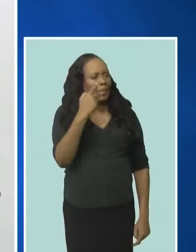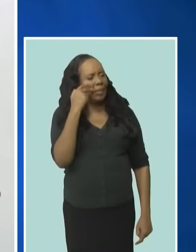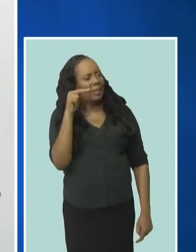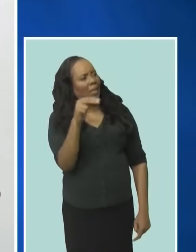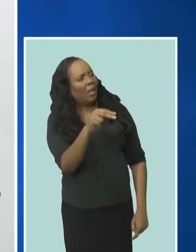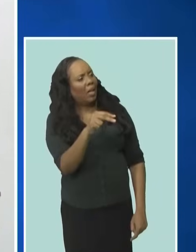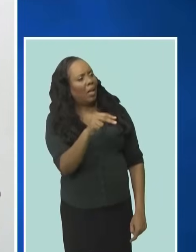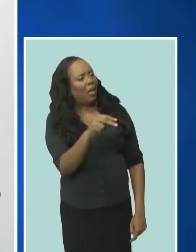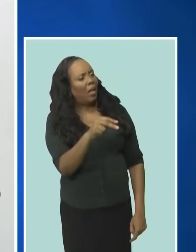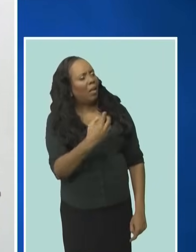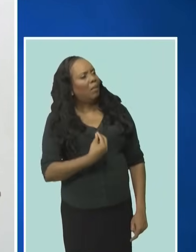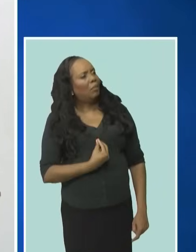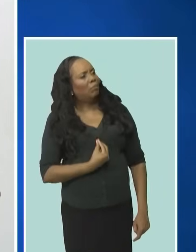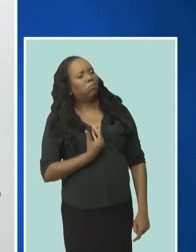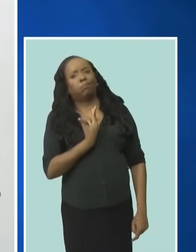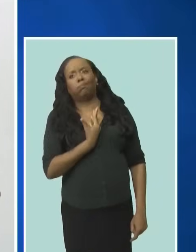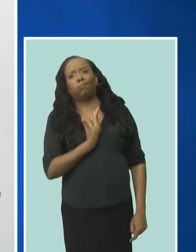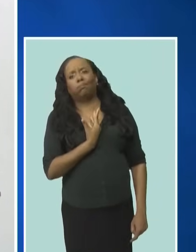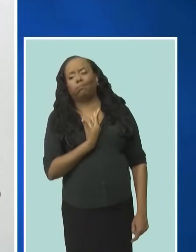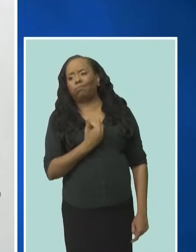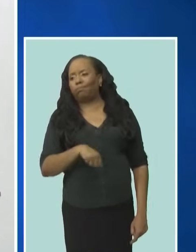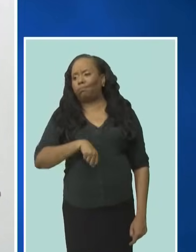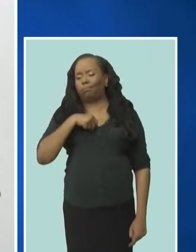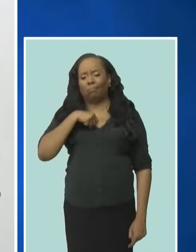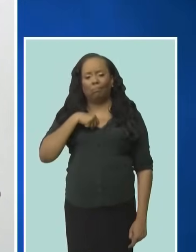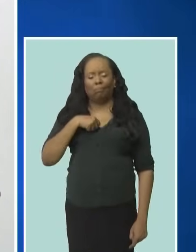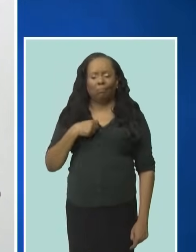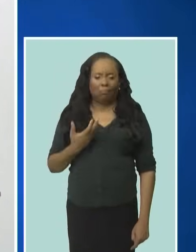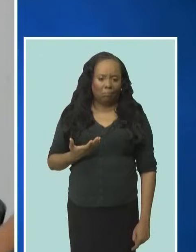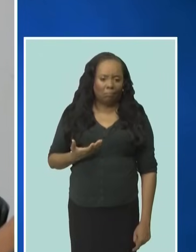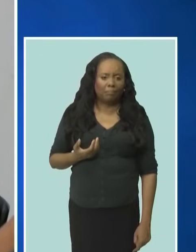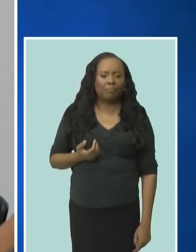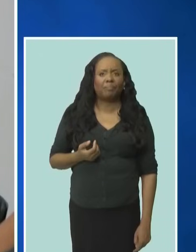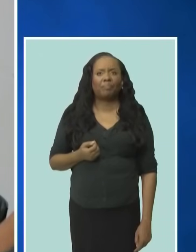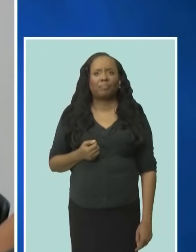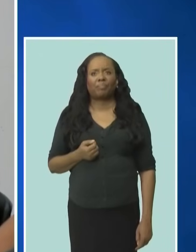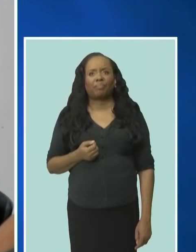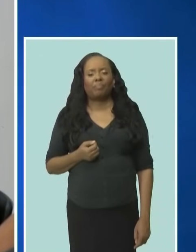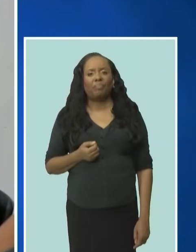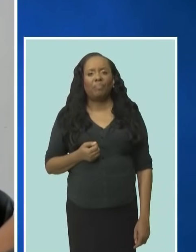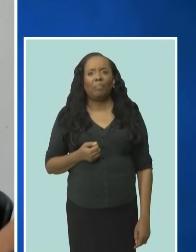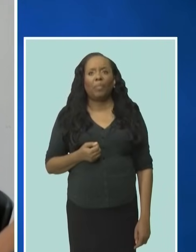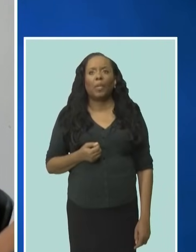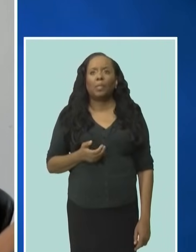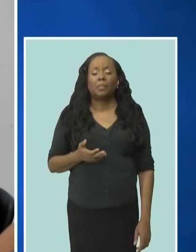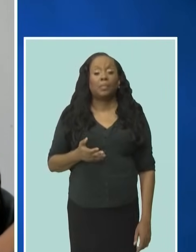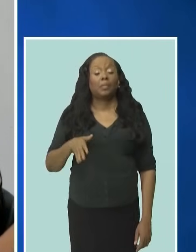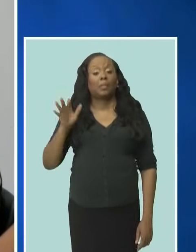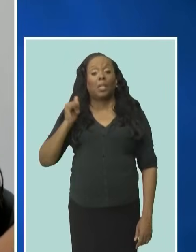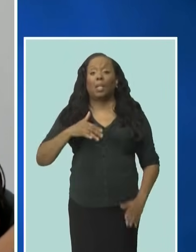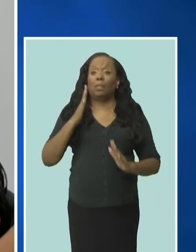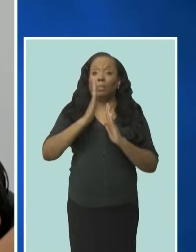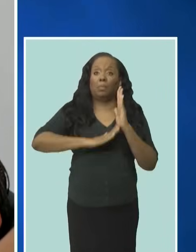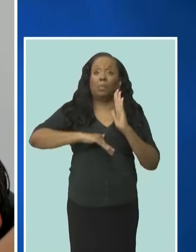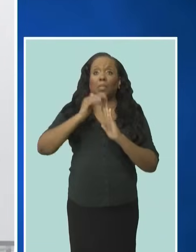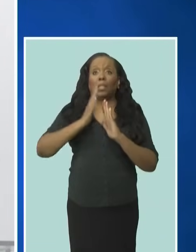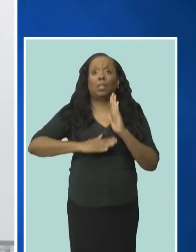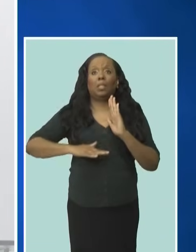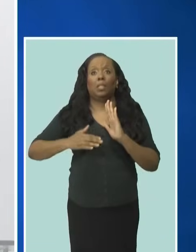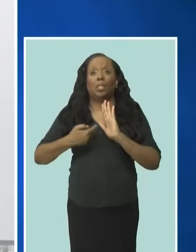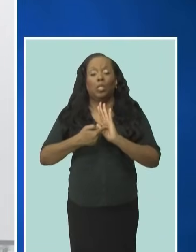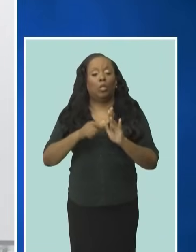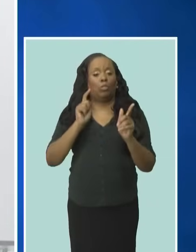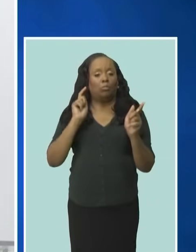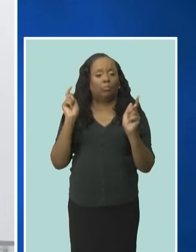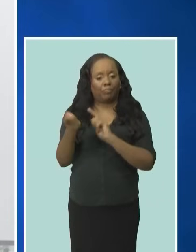inspired, connected, and proud of what we have built together. Mr. Eastman says the mural represents evolution. I